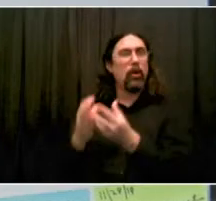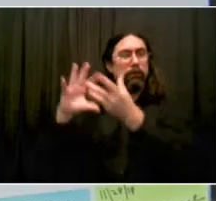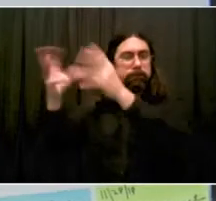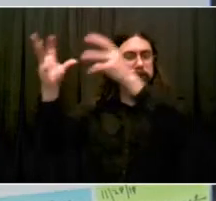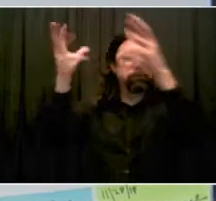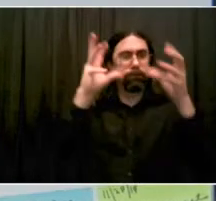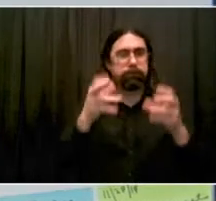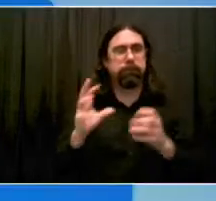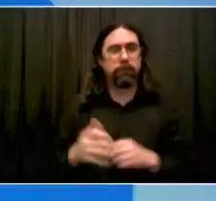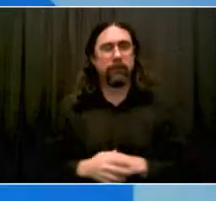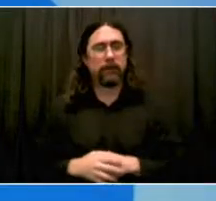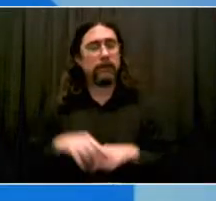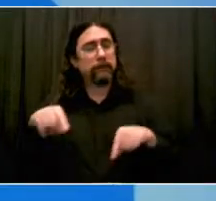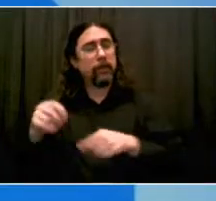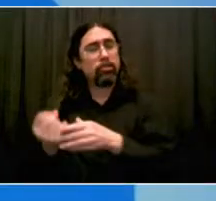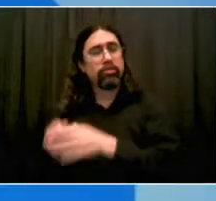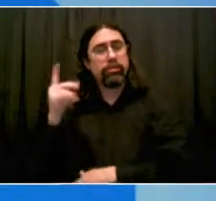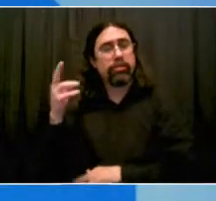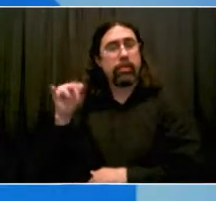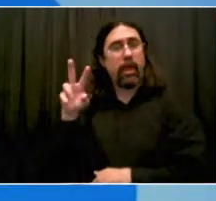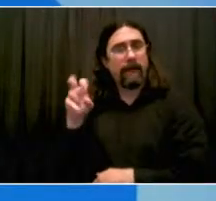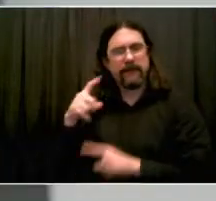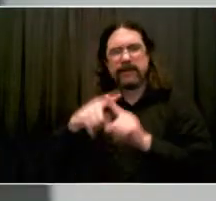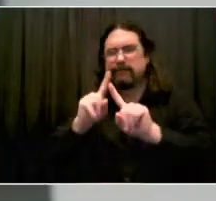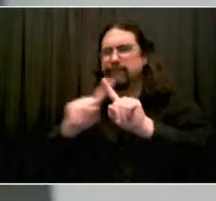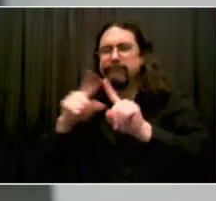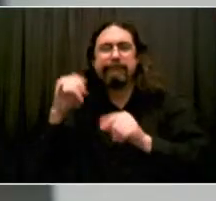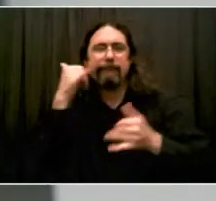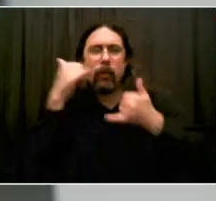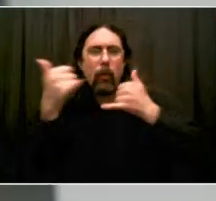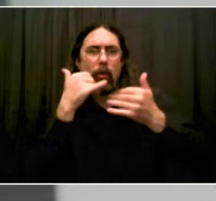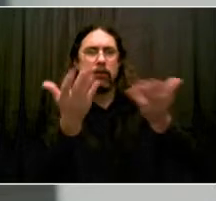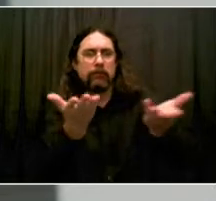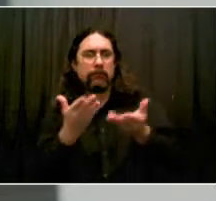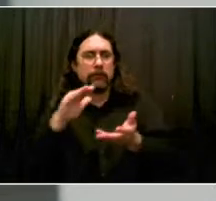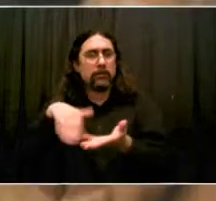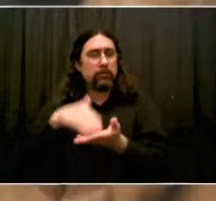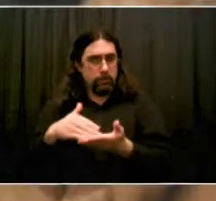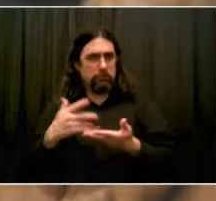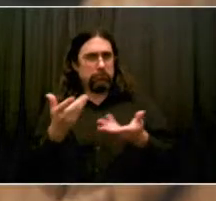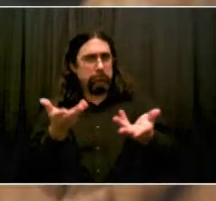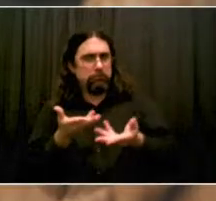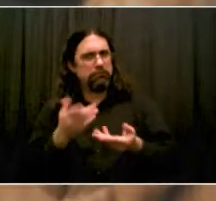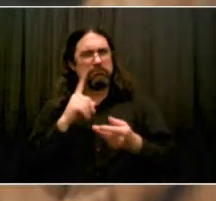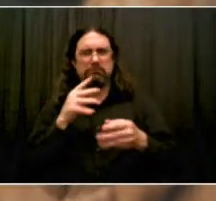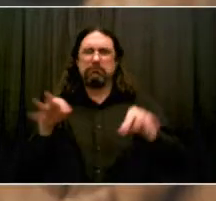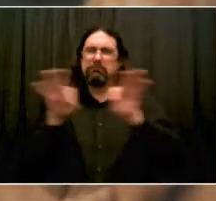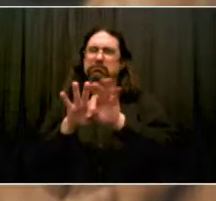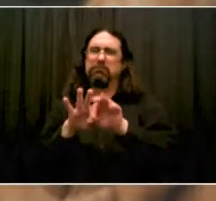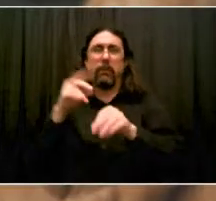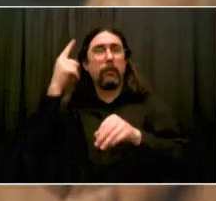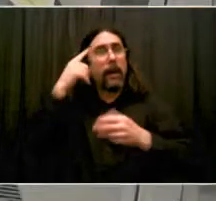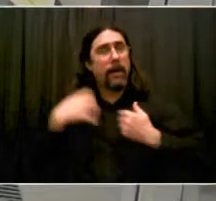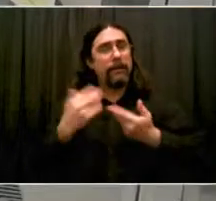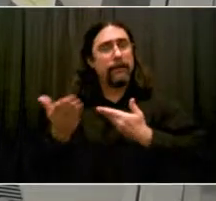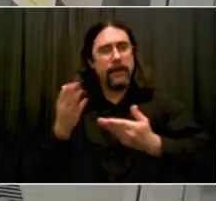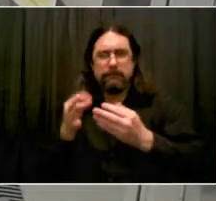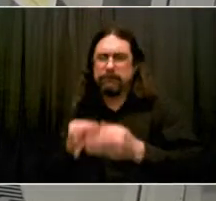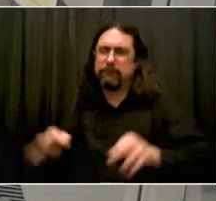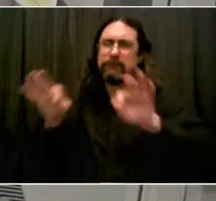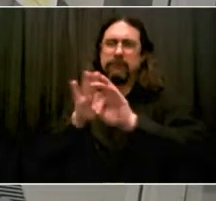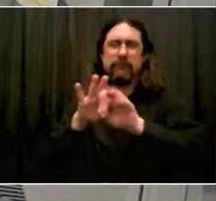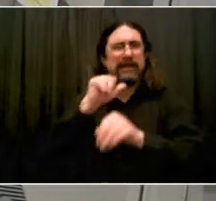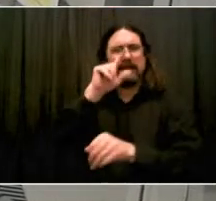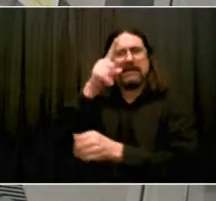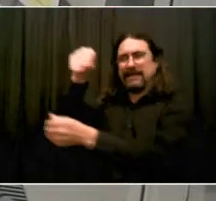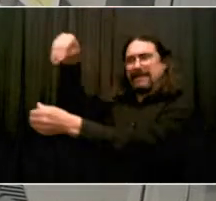the various hotlines that the city provide. Mental health services are so critical, not just in mental health